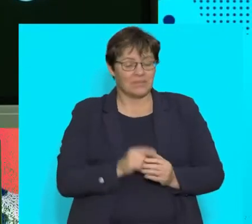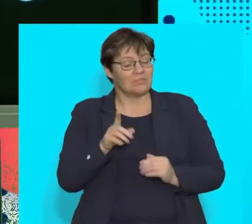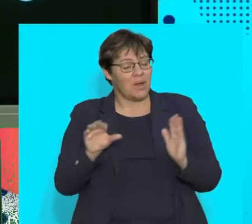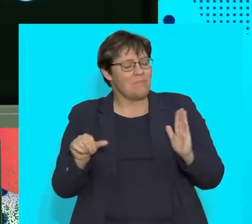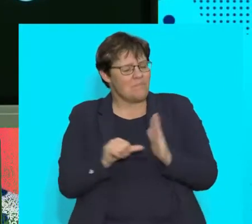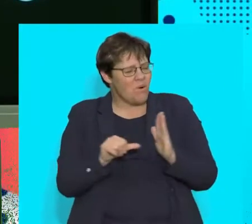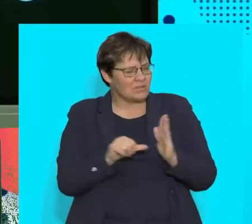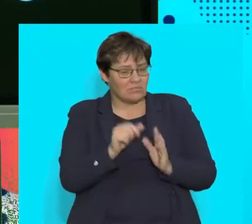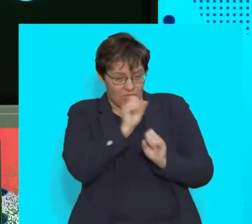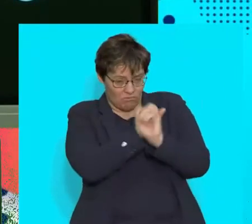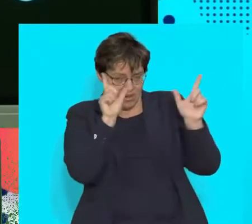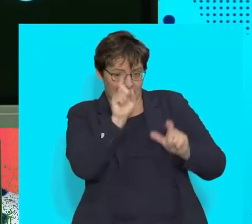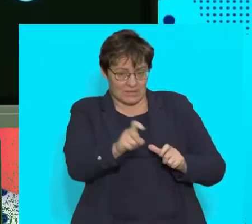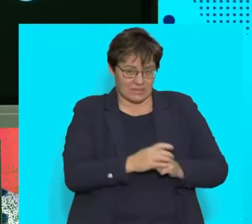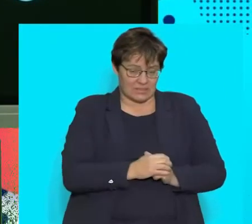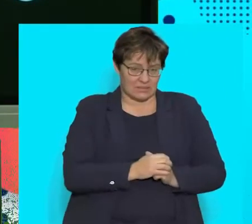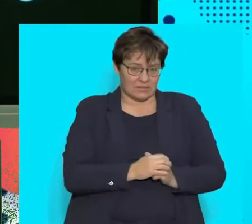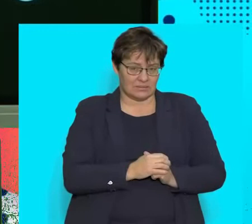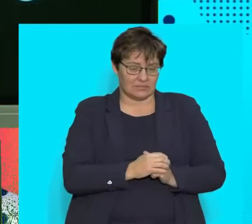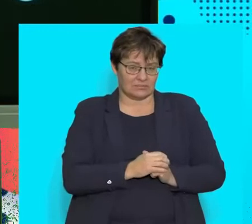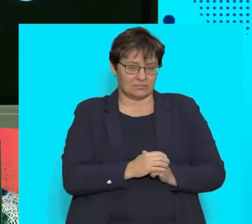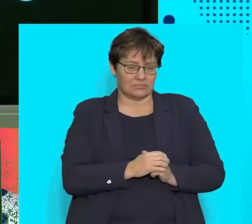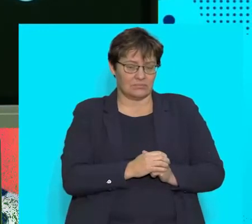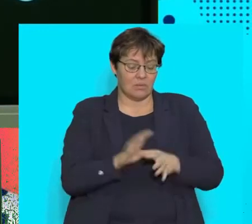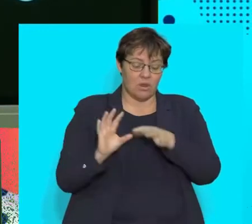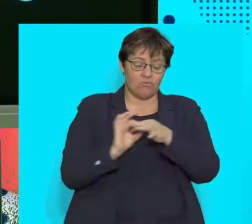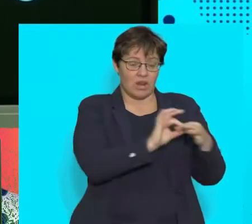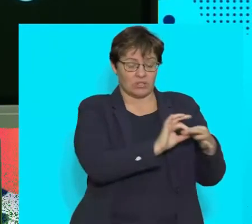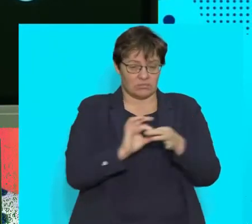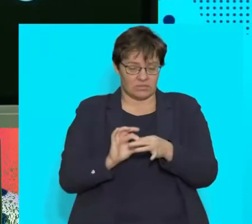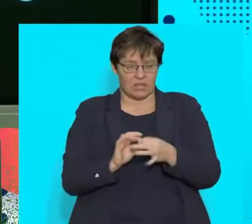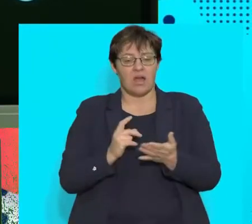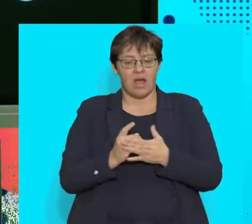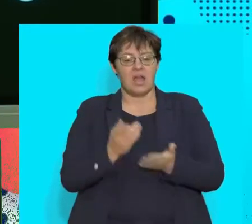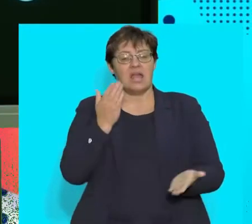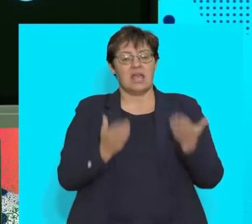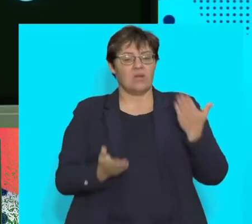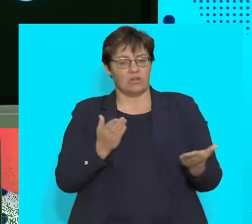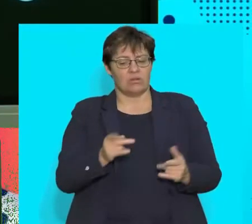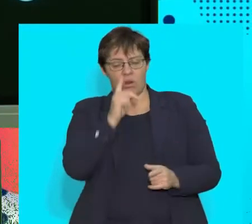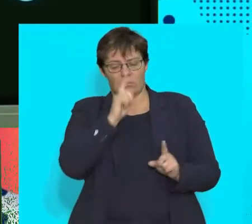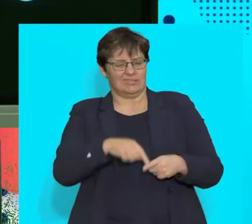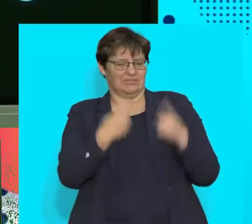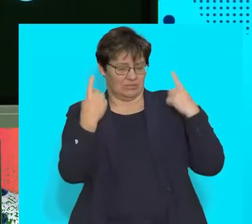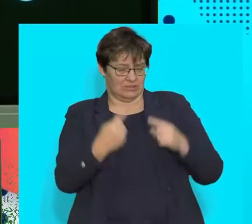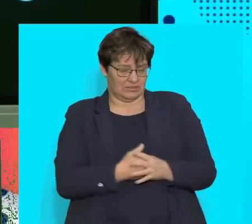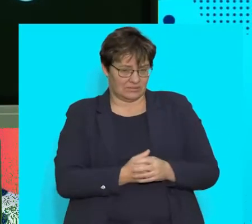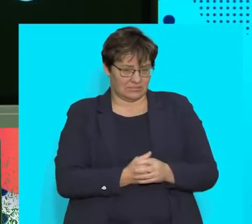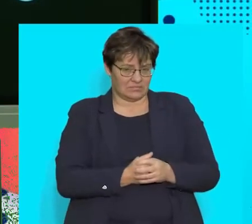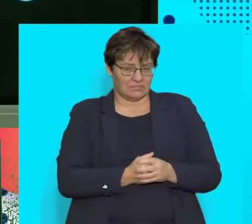very important for you to understand, that when we've got these sort of relationships, the equations are going to look a little